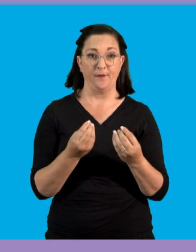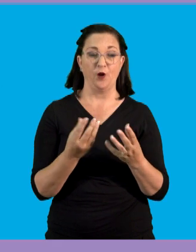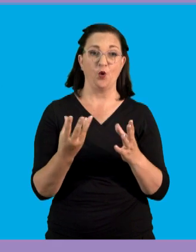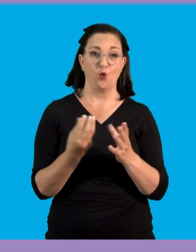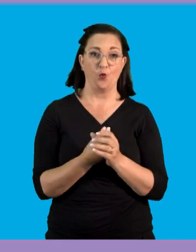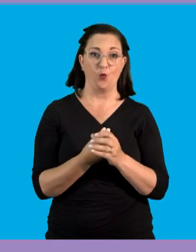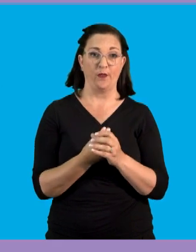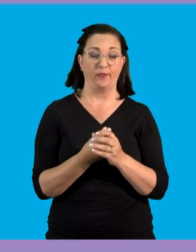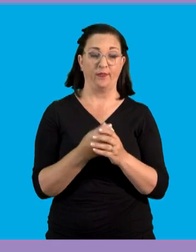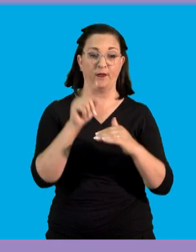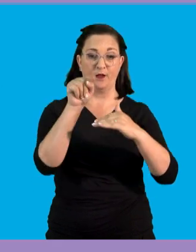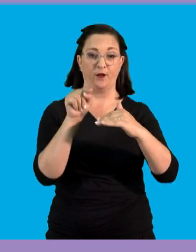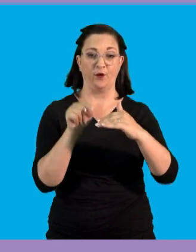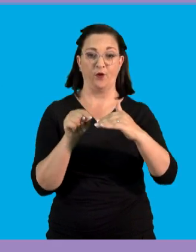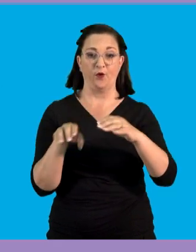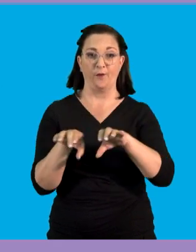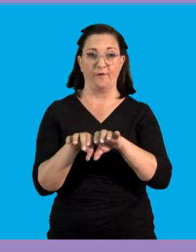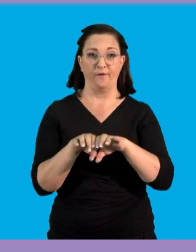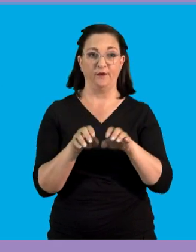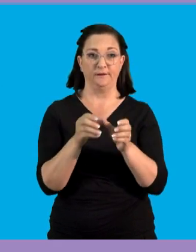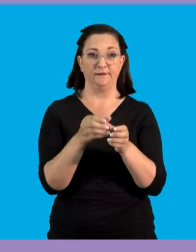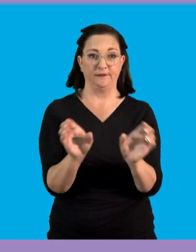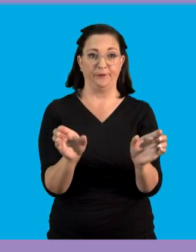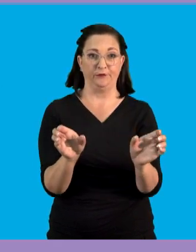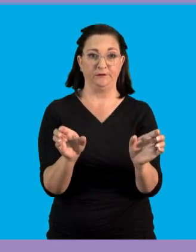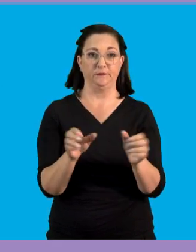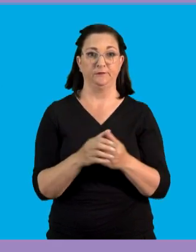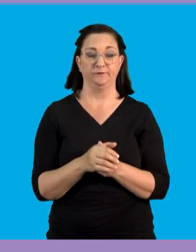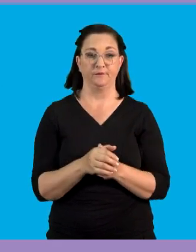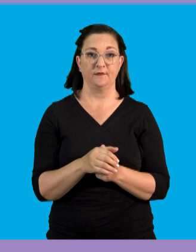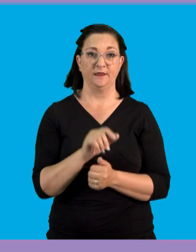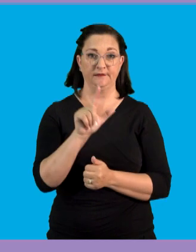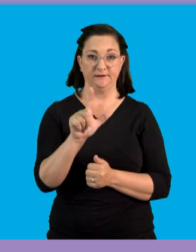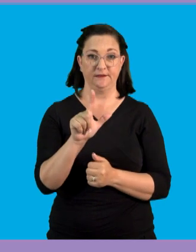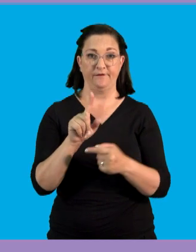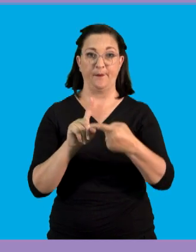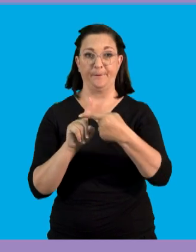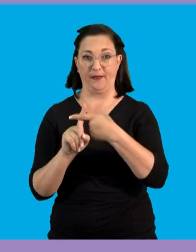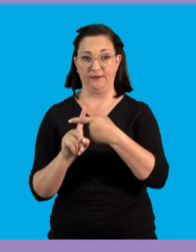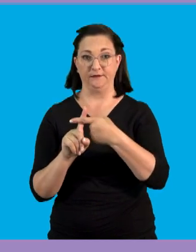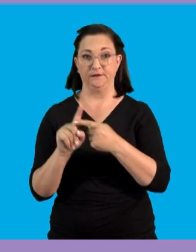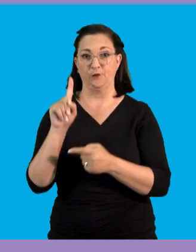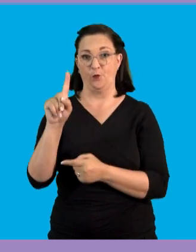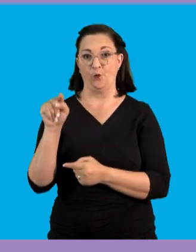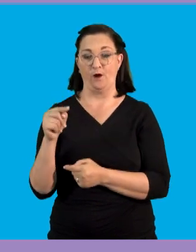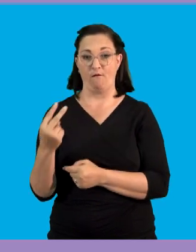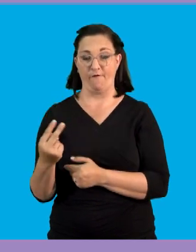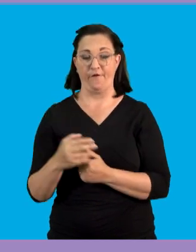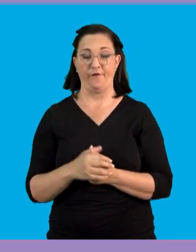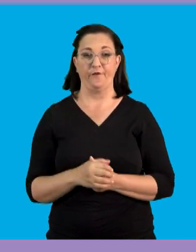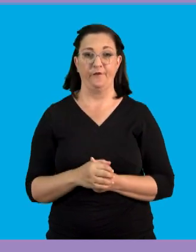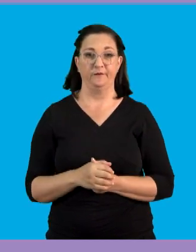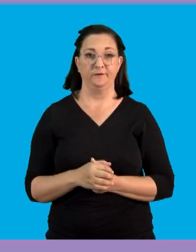common fraction separately. So that would be us now saying that is 7 plus